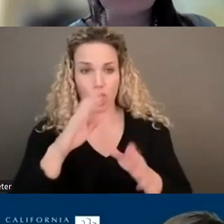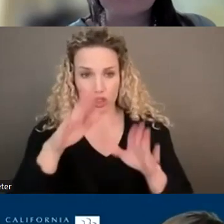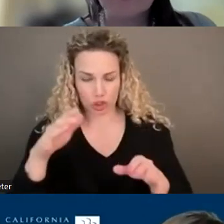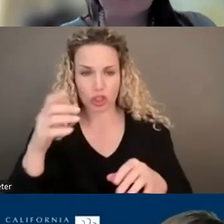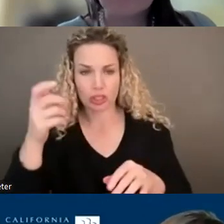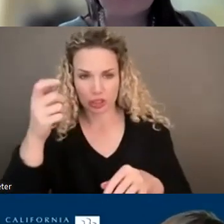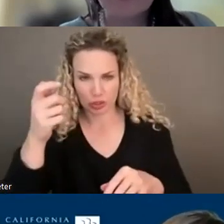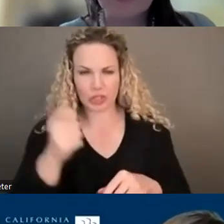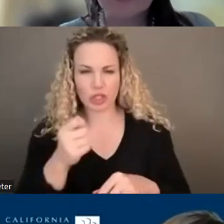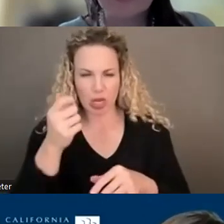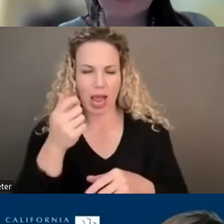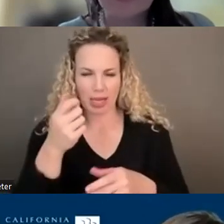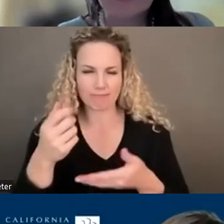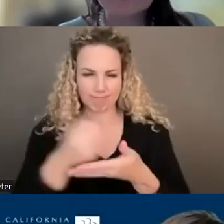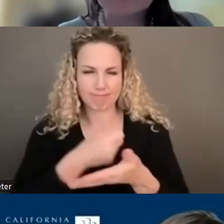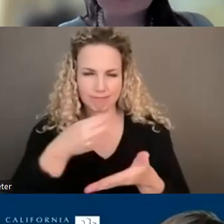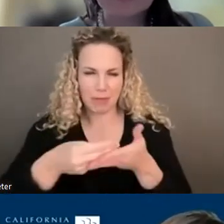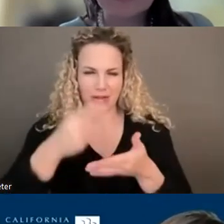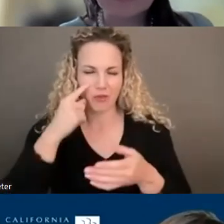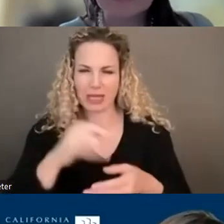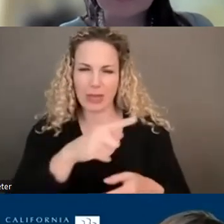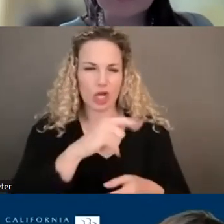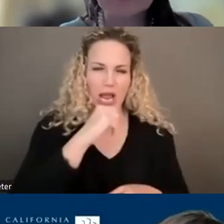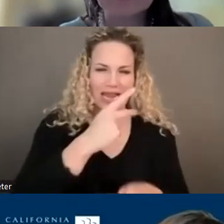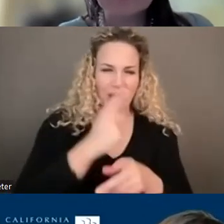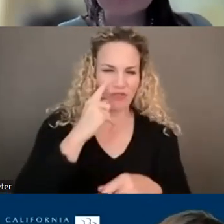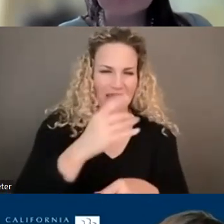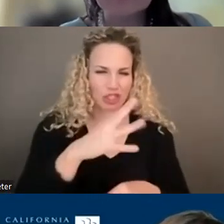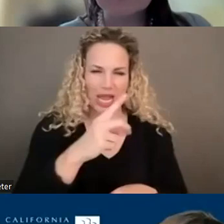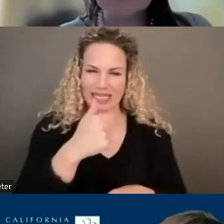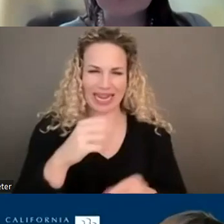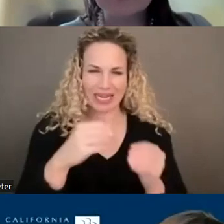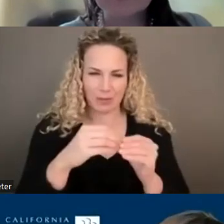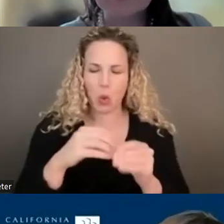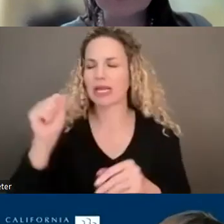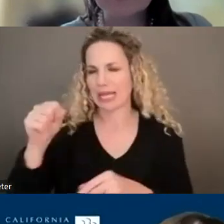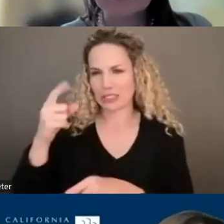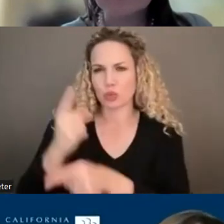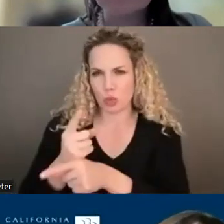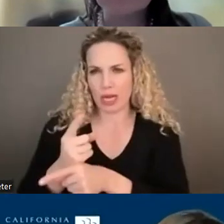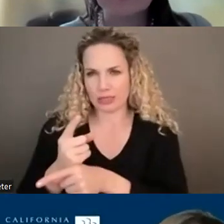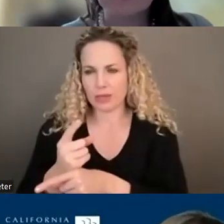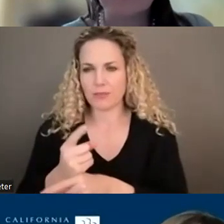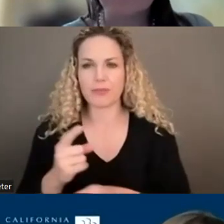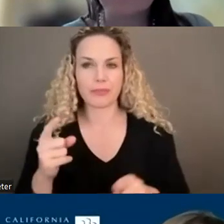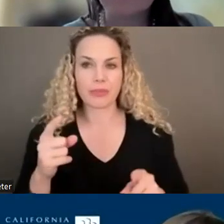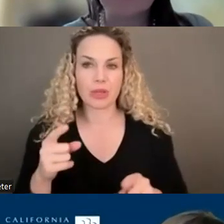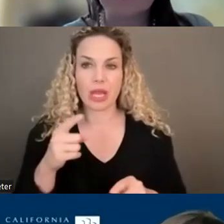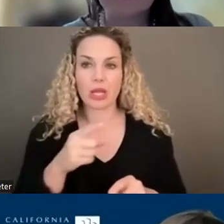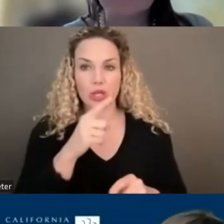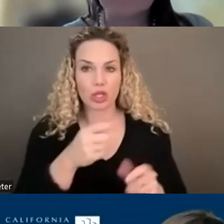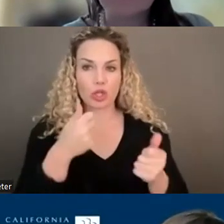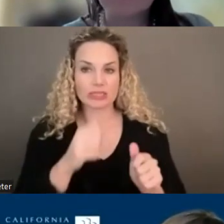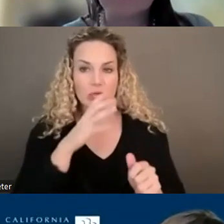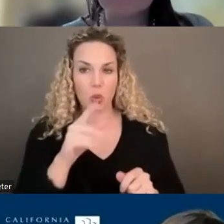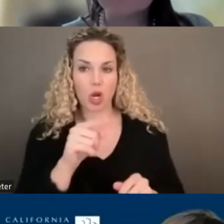April 2022, but you're no longer caring for that child? You are right, yes. You would still qualify